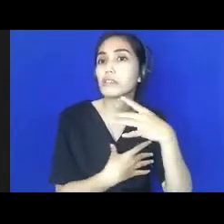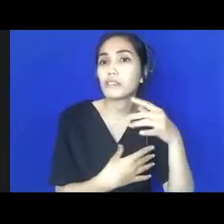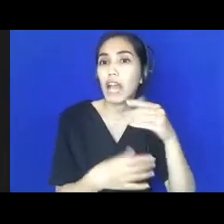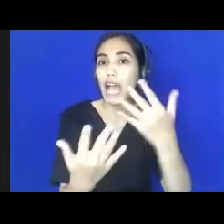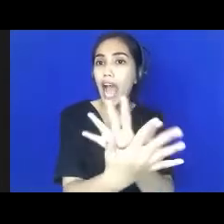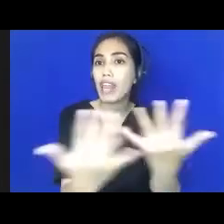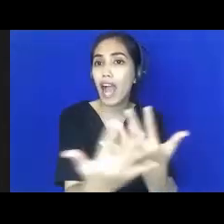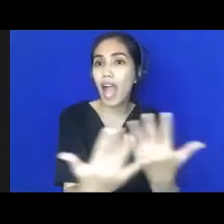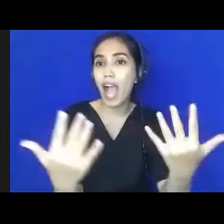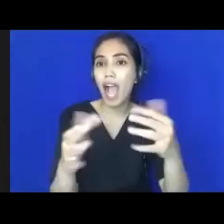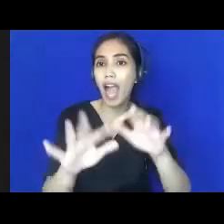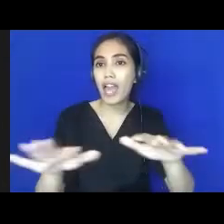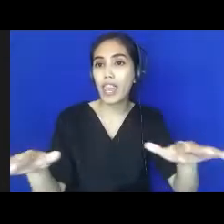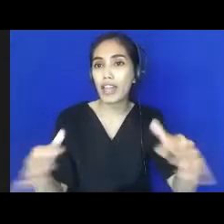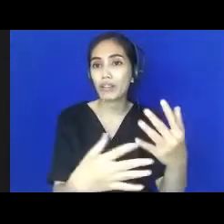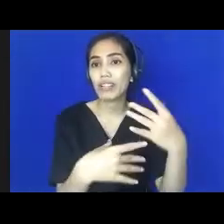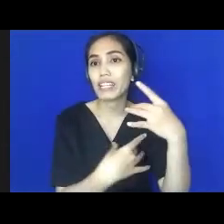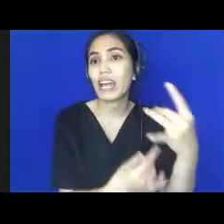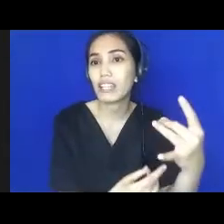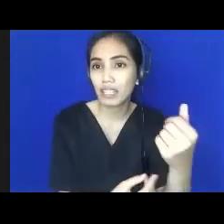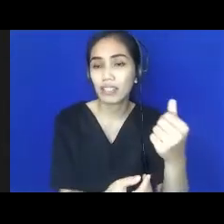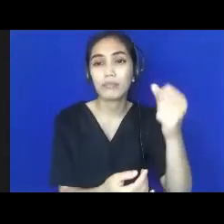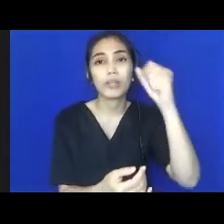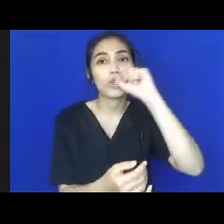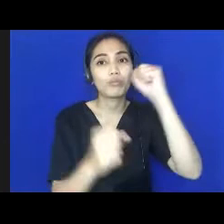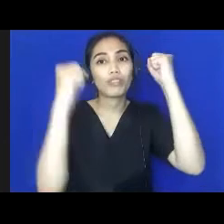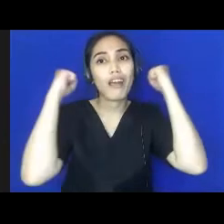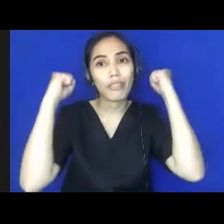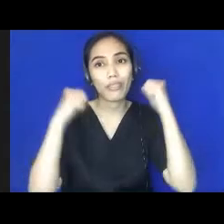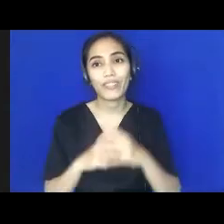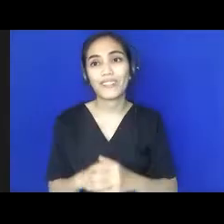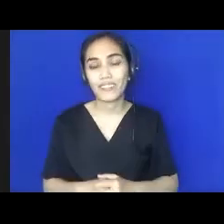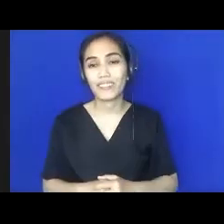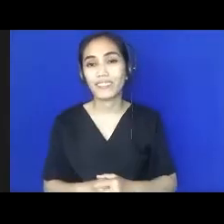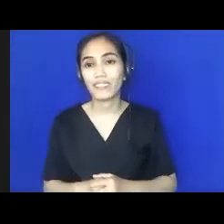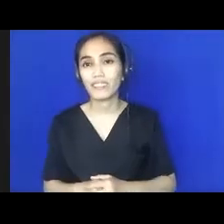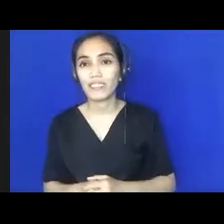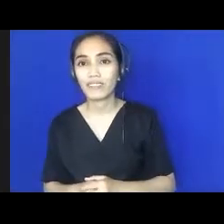iron folic acid supplement. So Dwi, the teacher